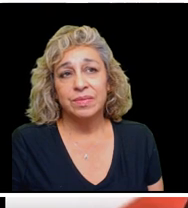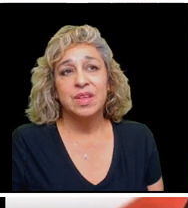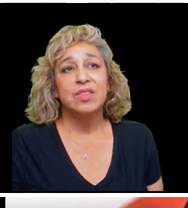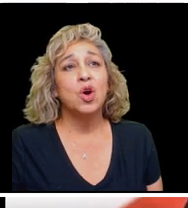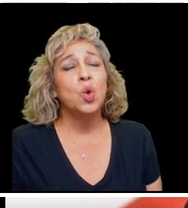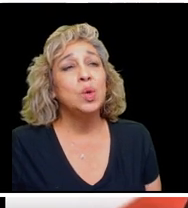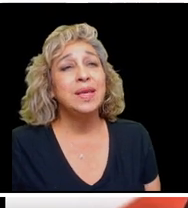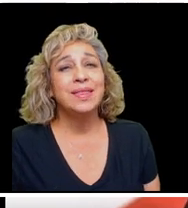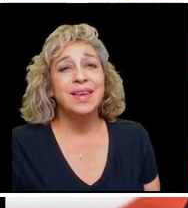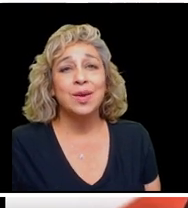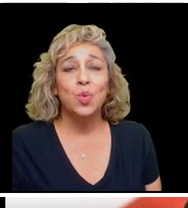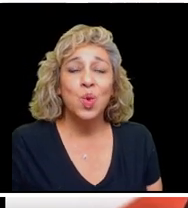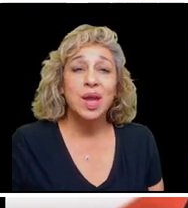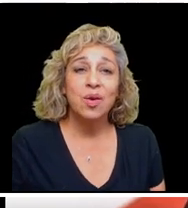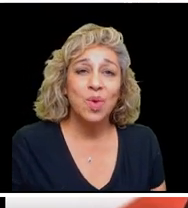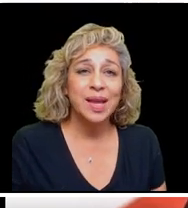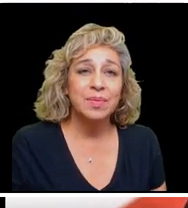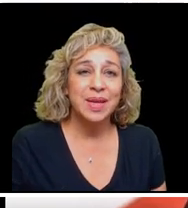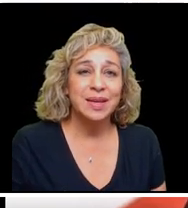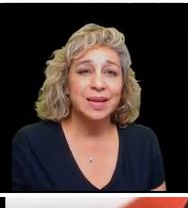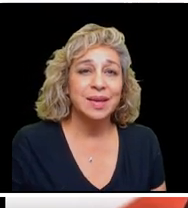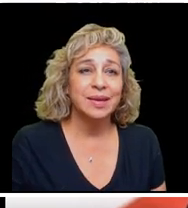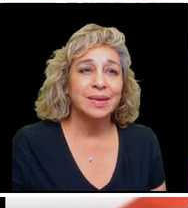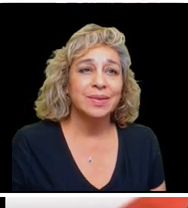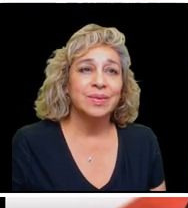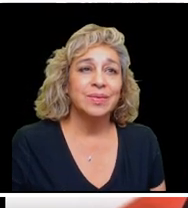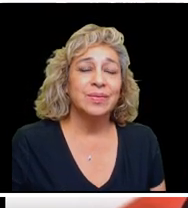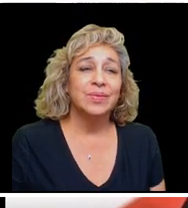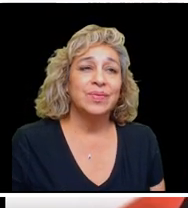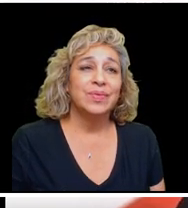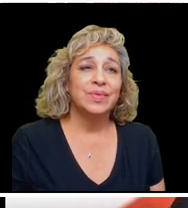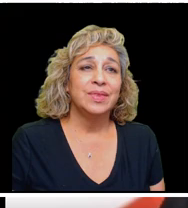the only thing we are recommending